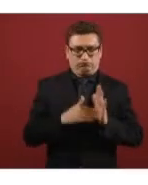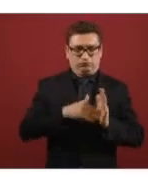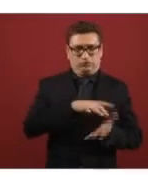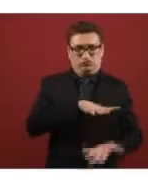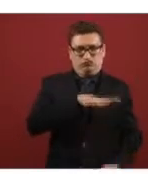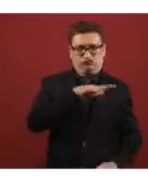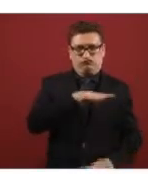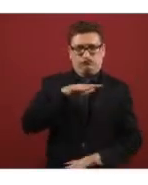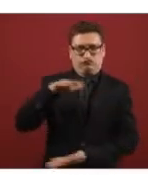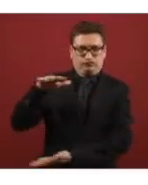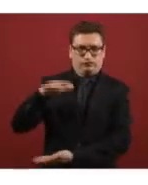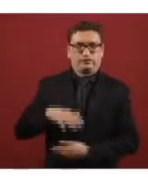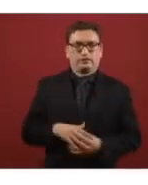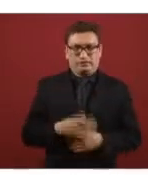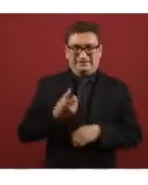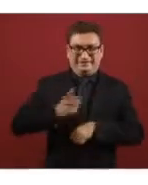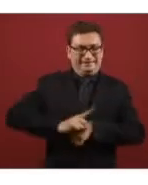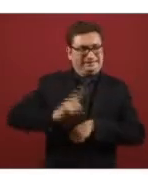um